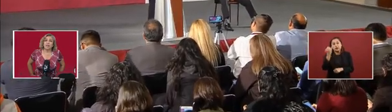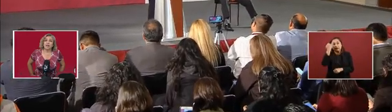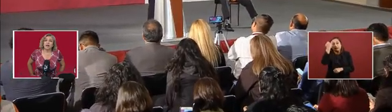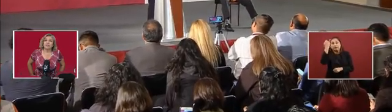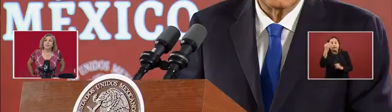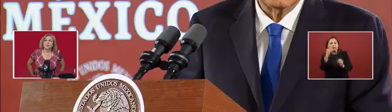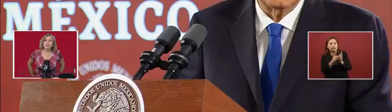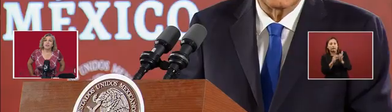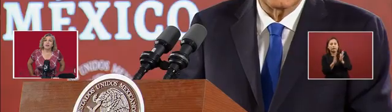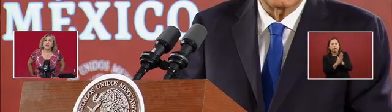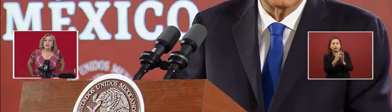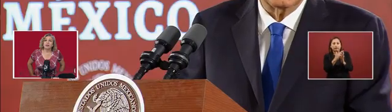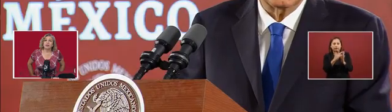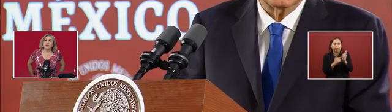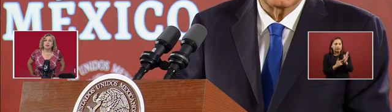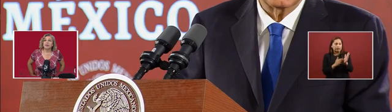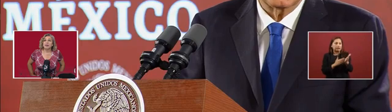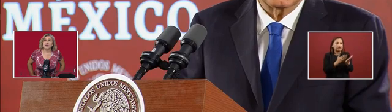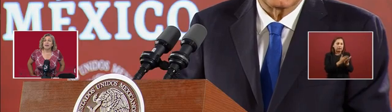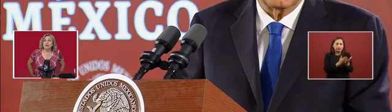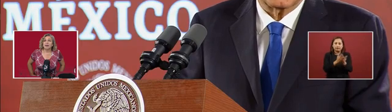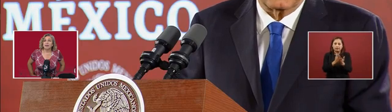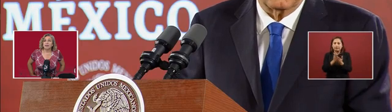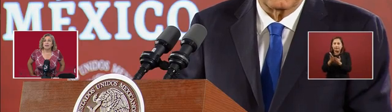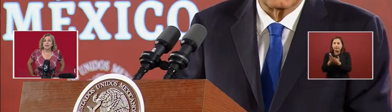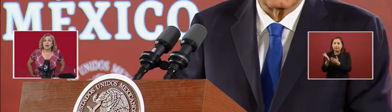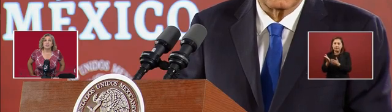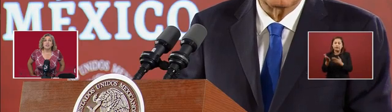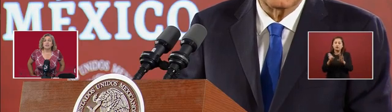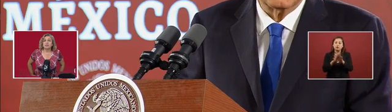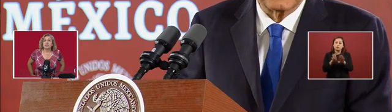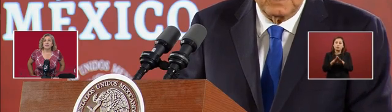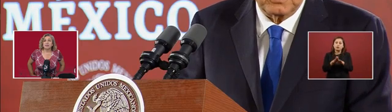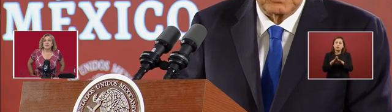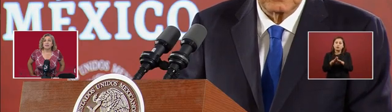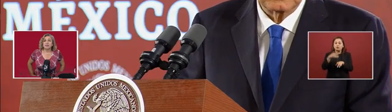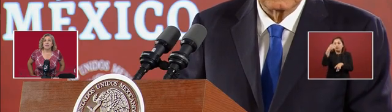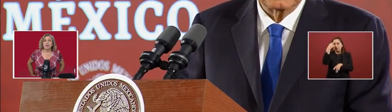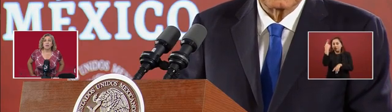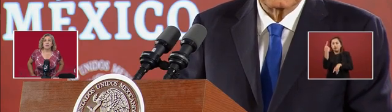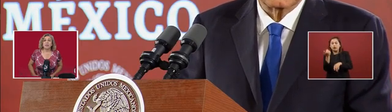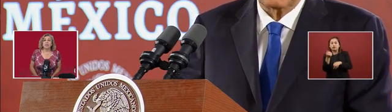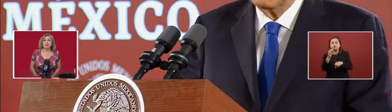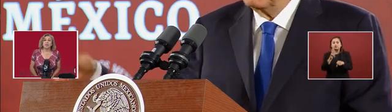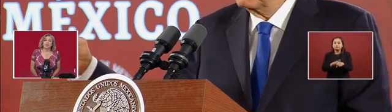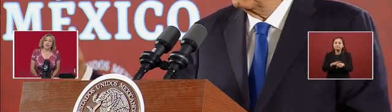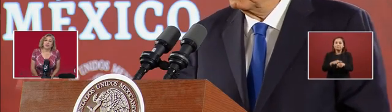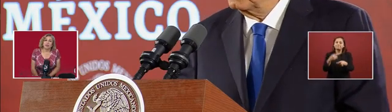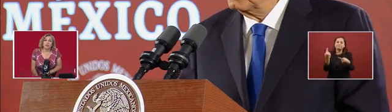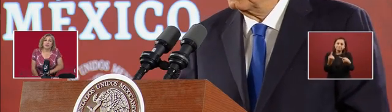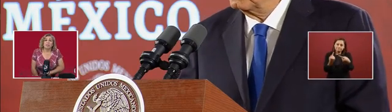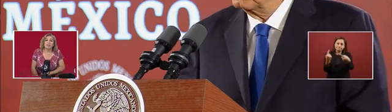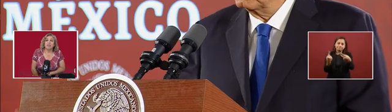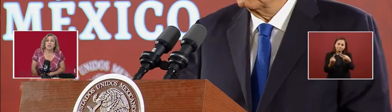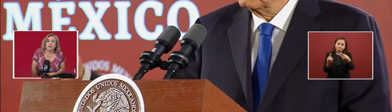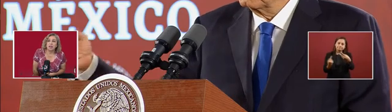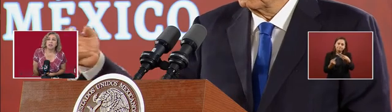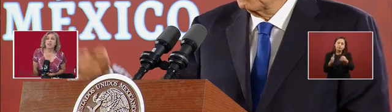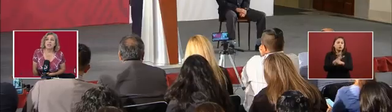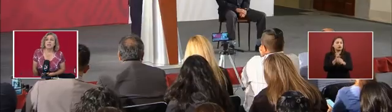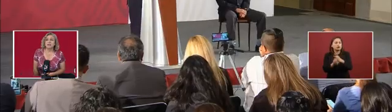a sabotage, de que no van a tener medicinas. they say they're not going to have No es un